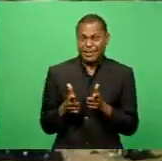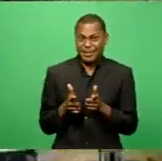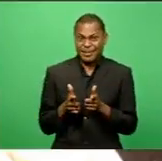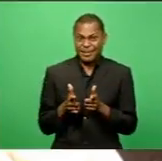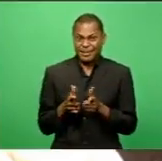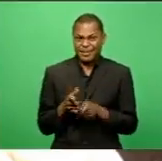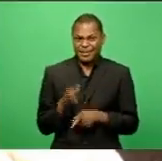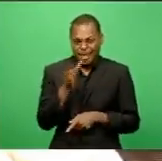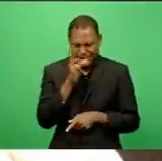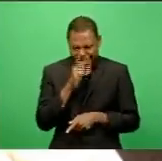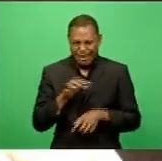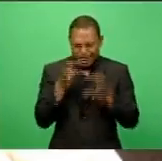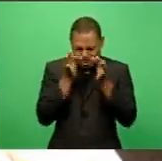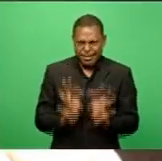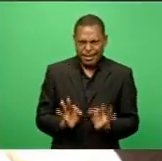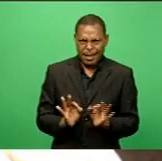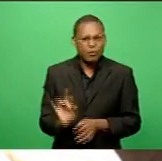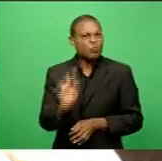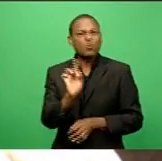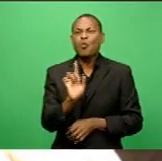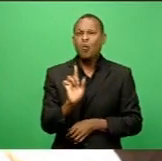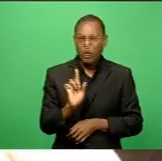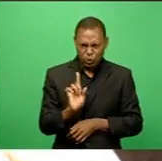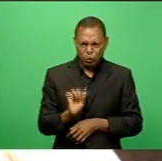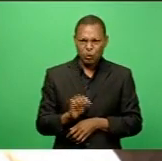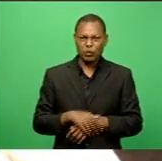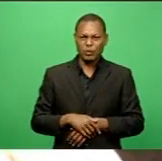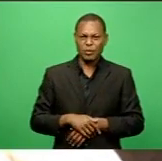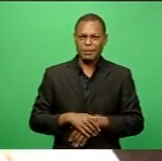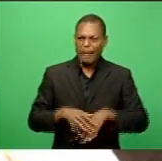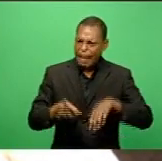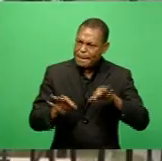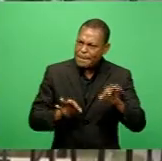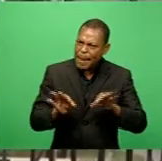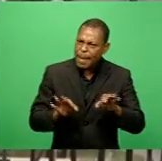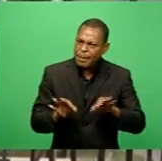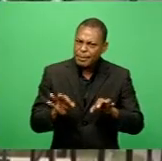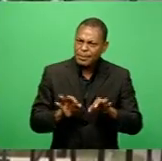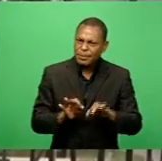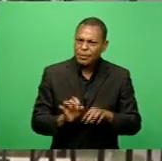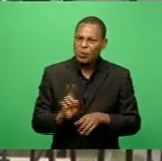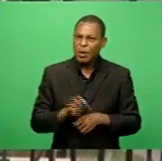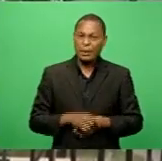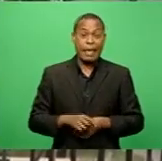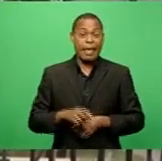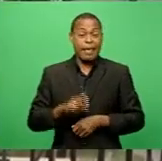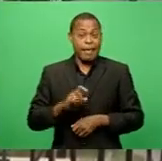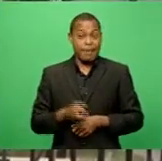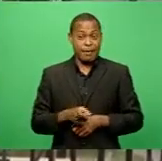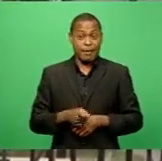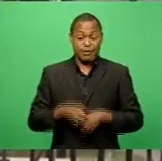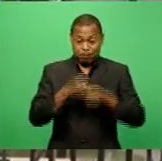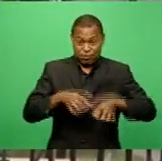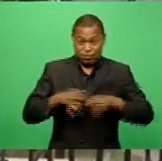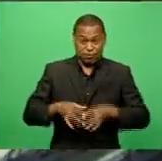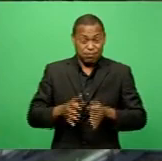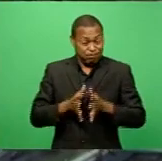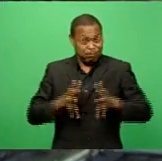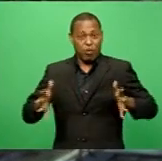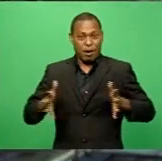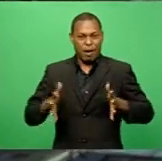some quick decisions and alternative arrangements. Where the damage is extensive, is where we have to look at how we'll deal with